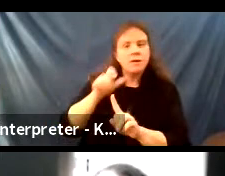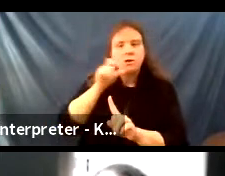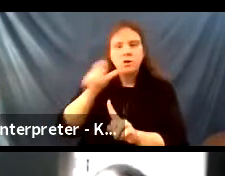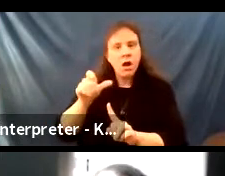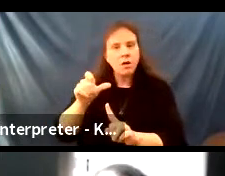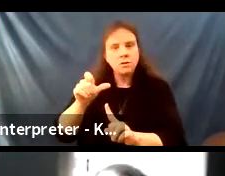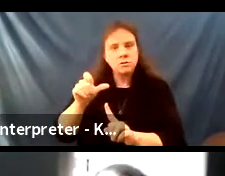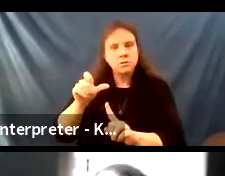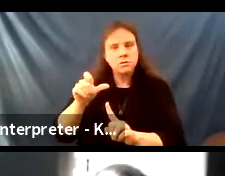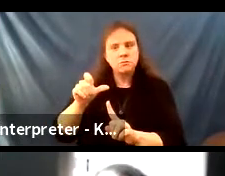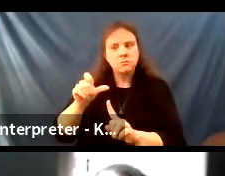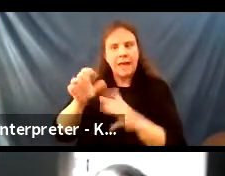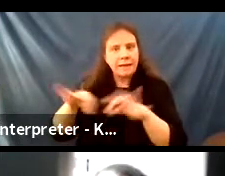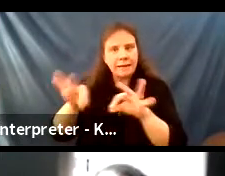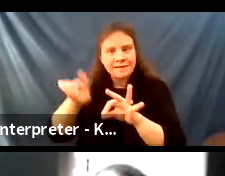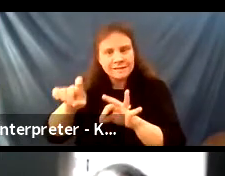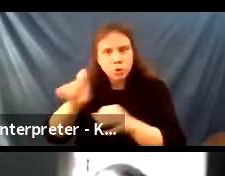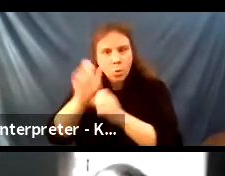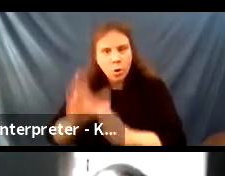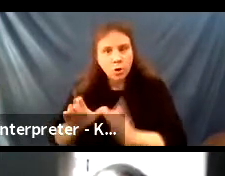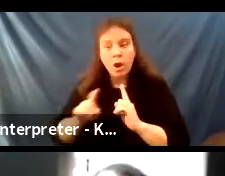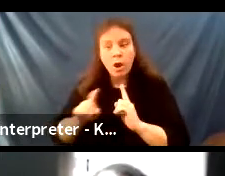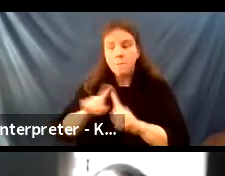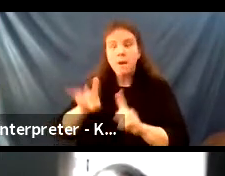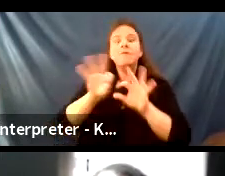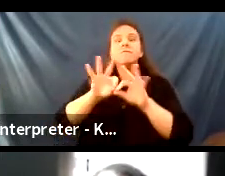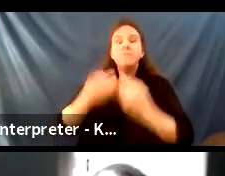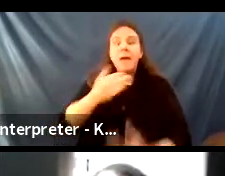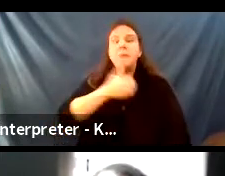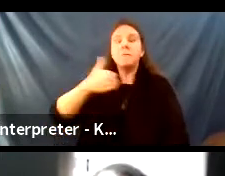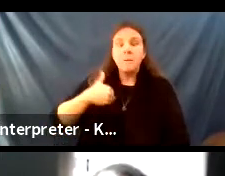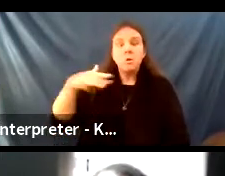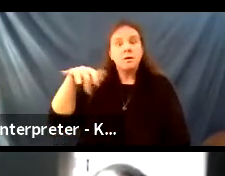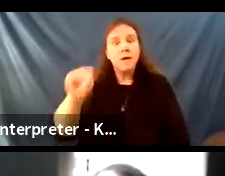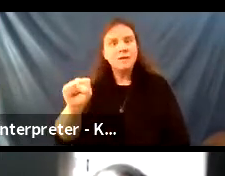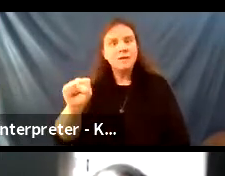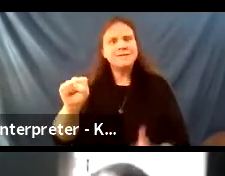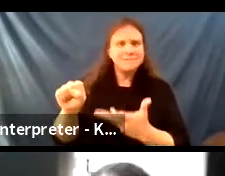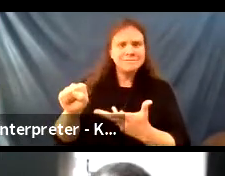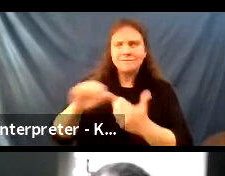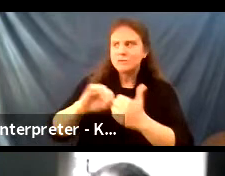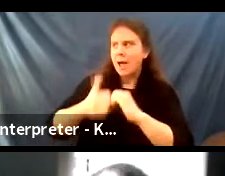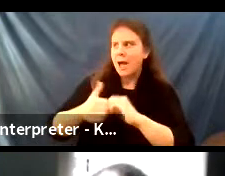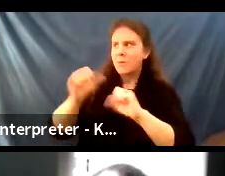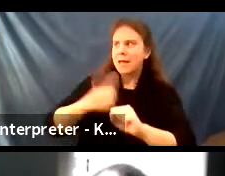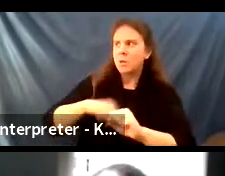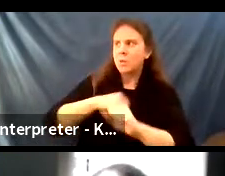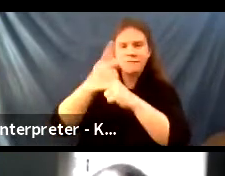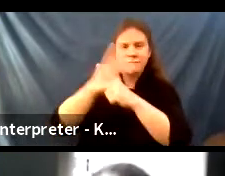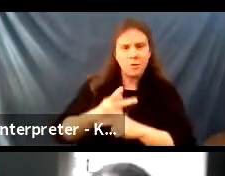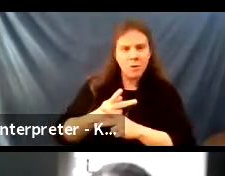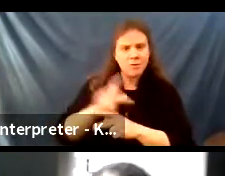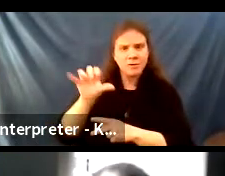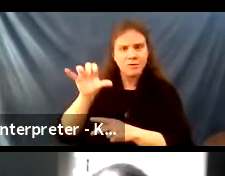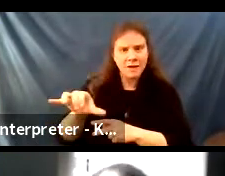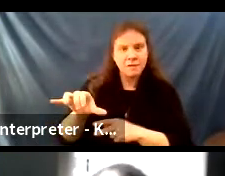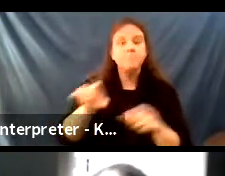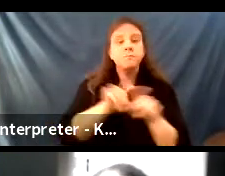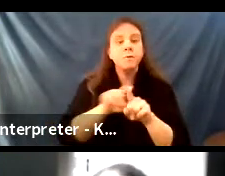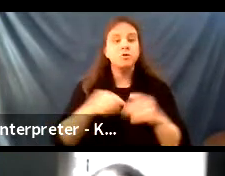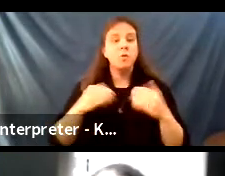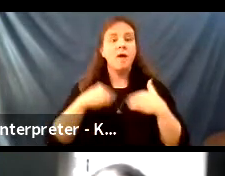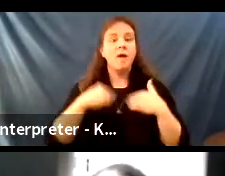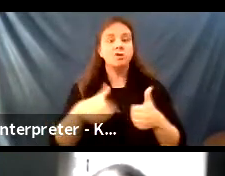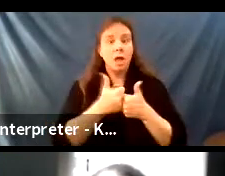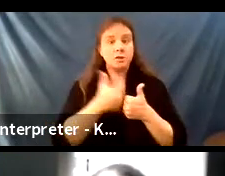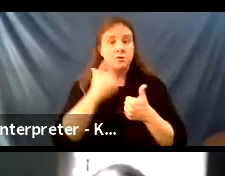of the family is. And so, we can't sort this all out. And I think that there's also challenges for the